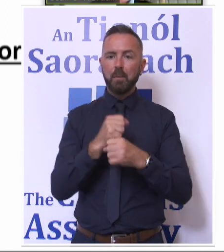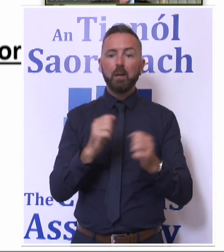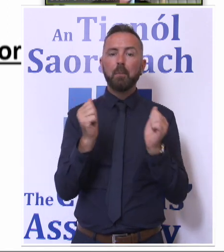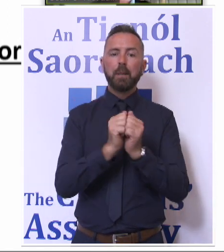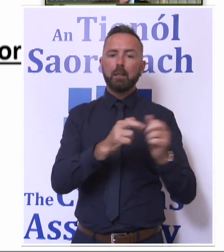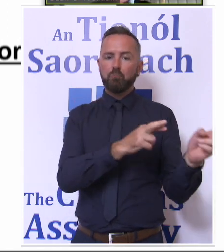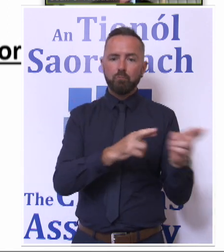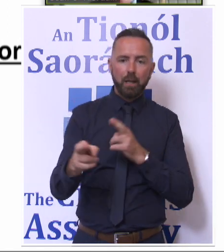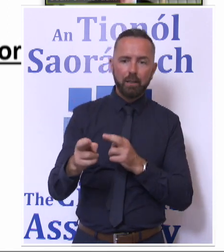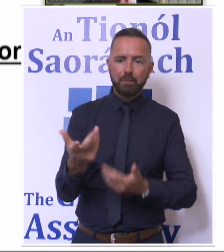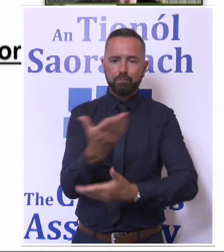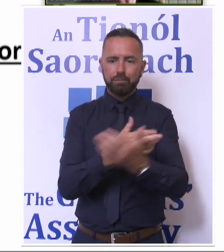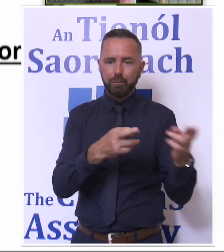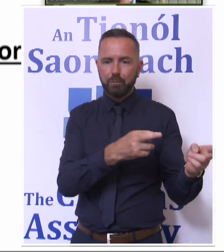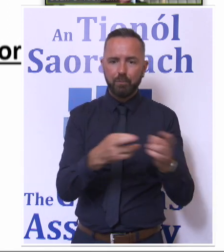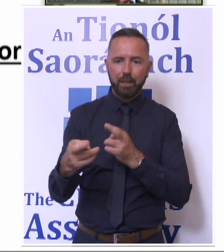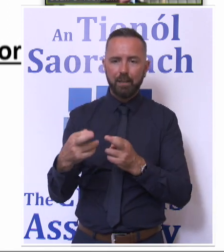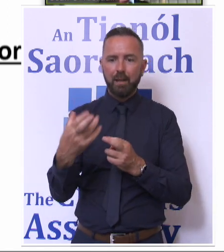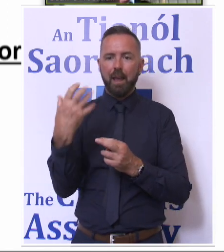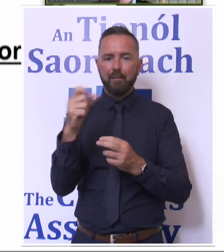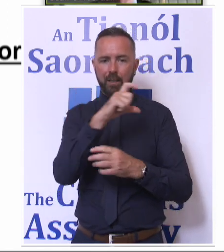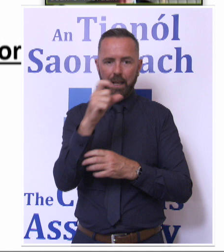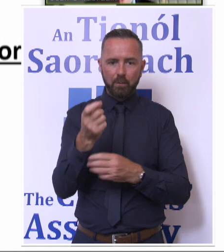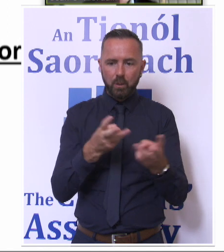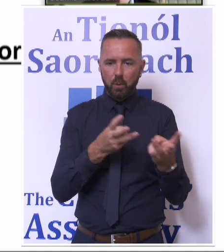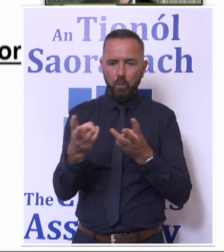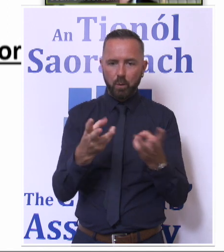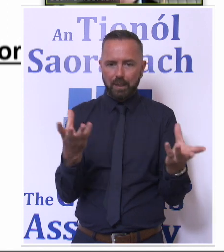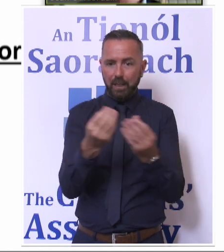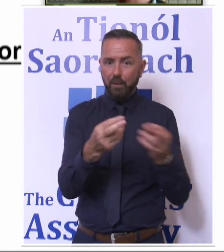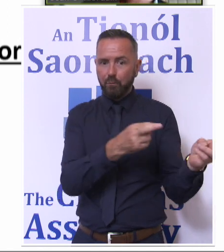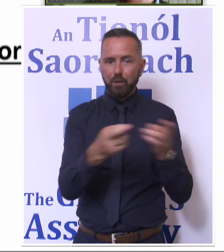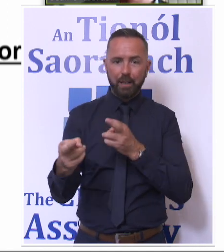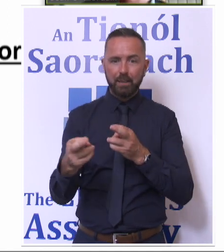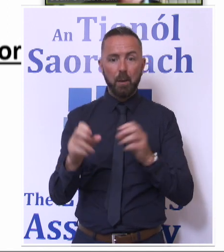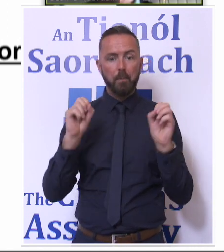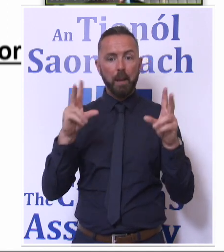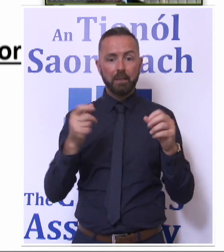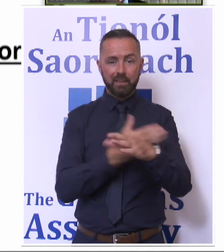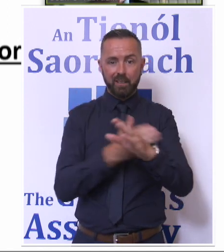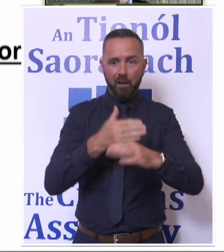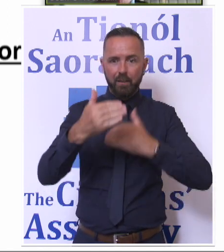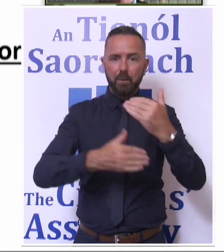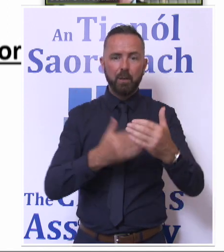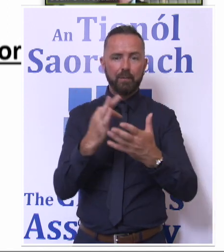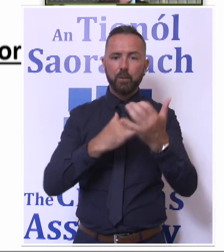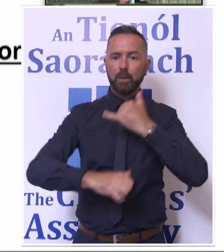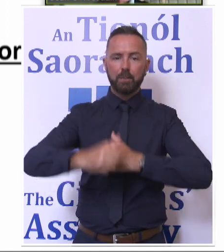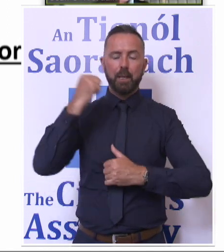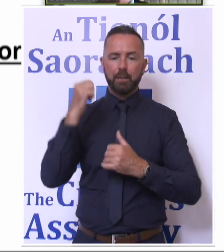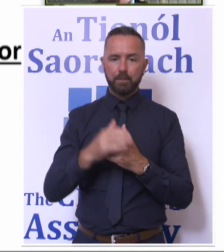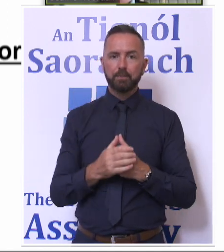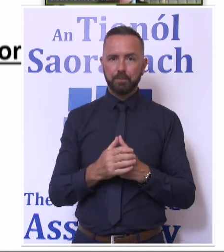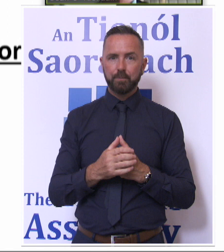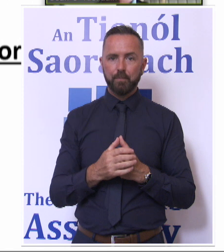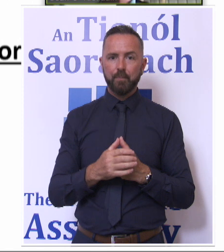talking together regularly and getting the councils to cooperate regularly. Manchester grew out of that process several years back and got